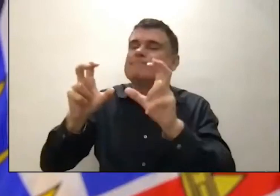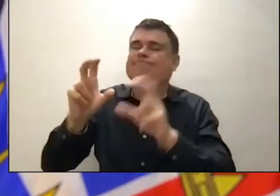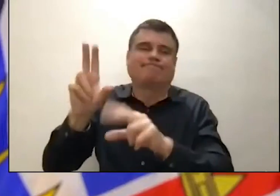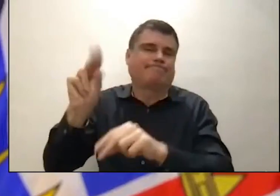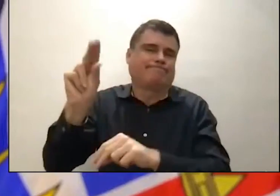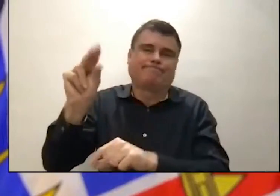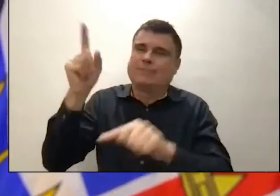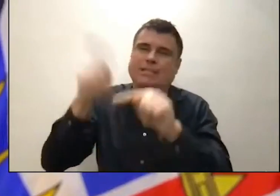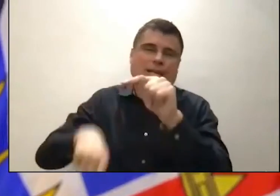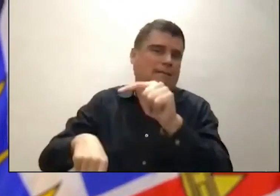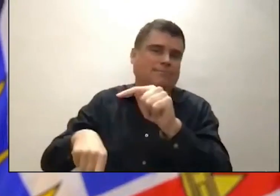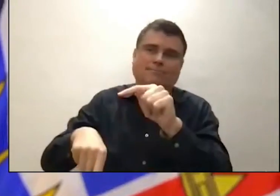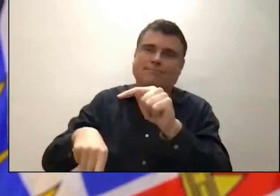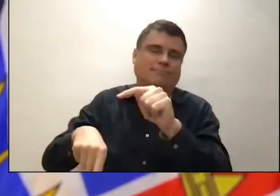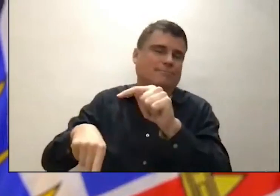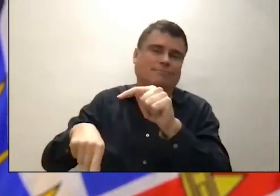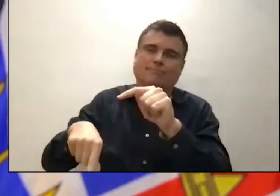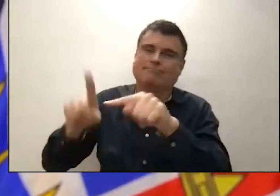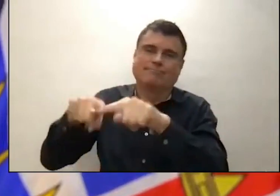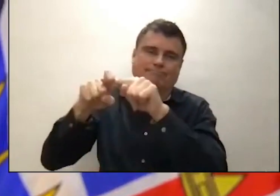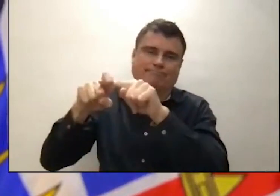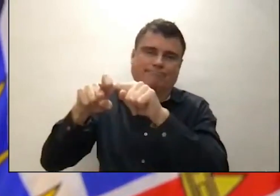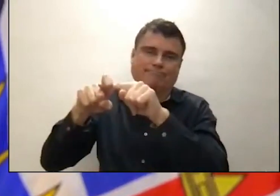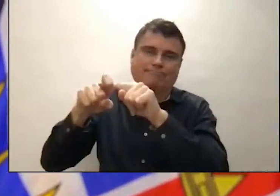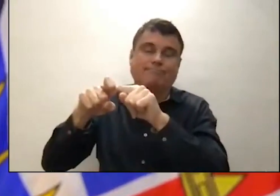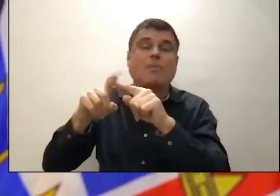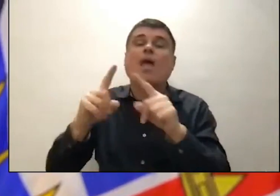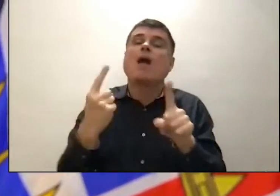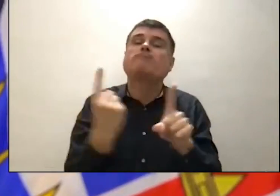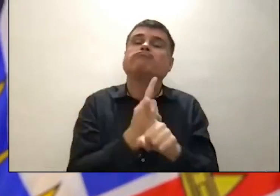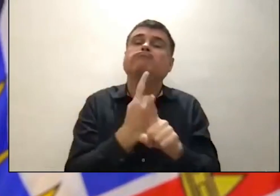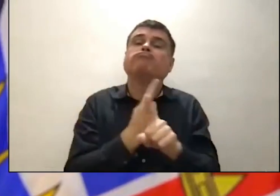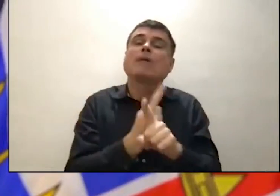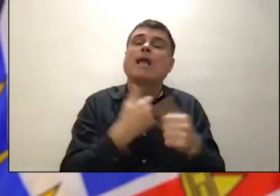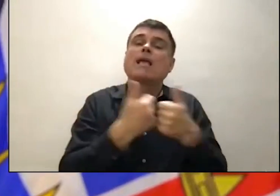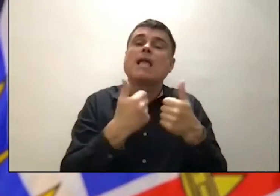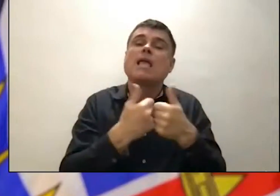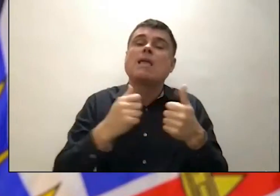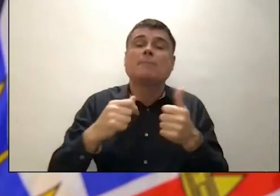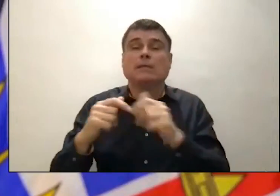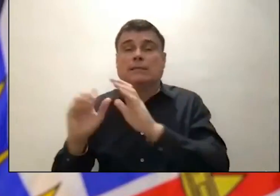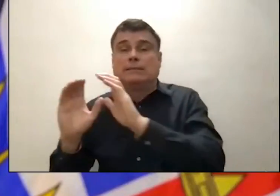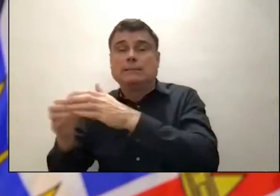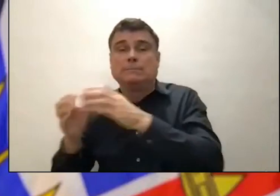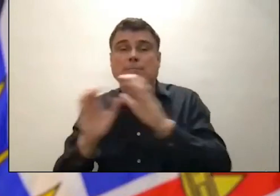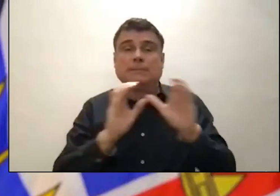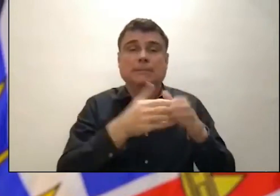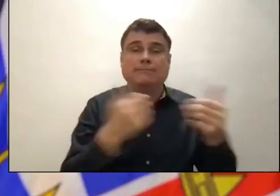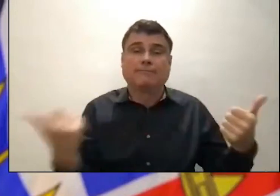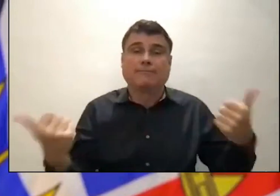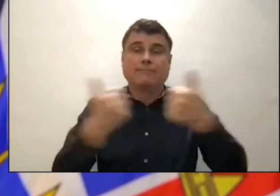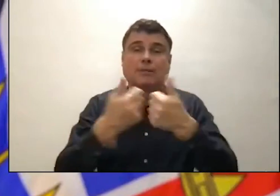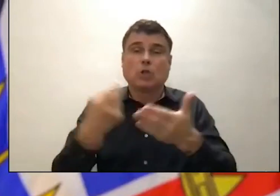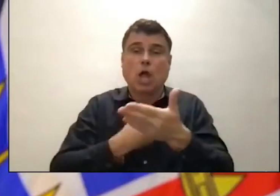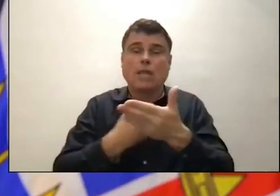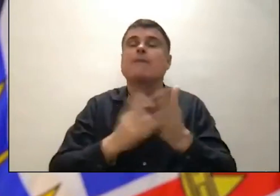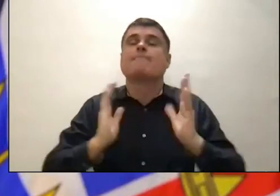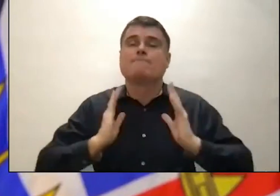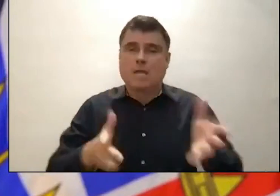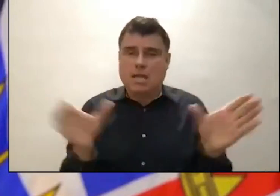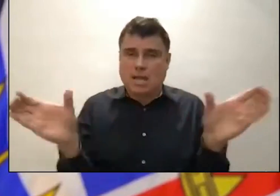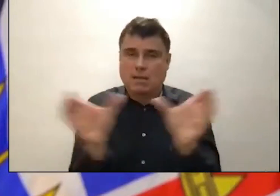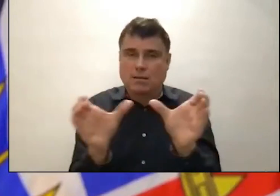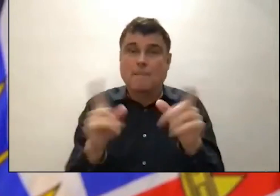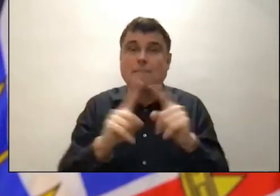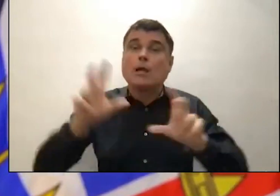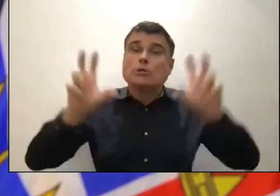for games, but only when you're playing one-on-one in a limited time frame. Finally, under the events and